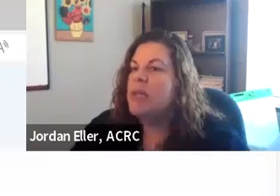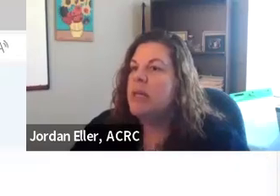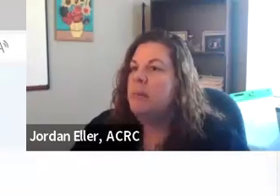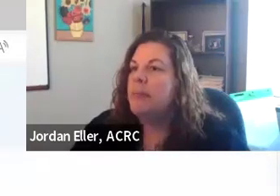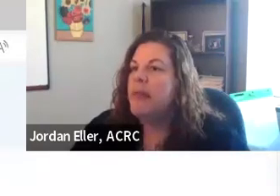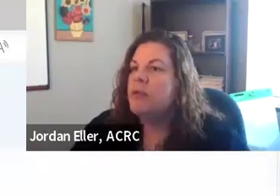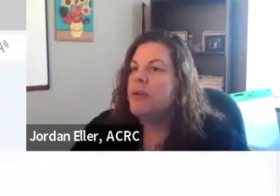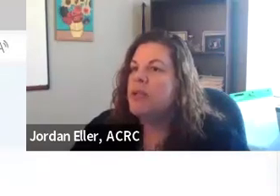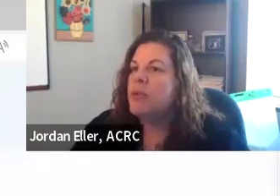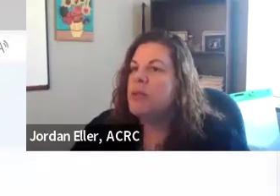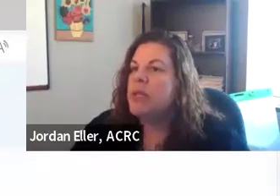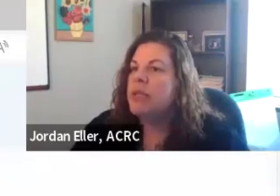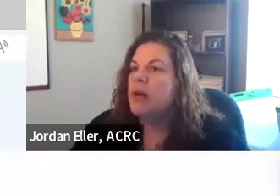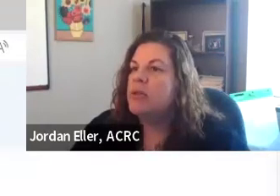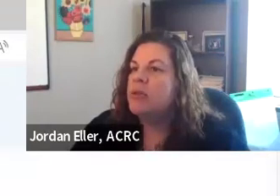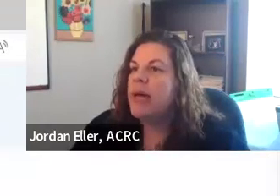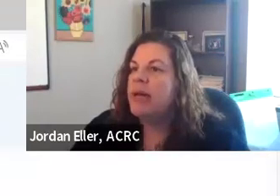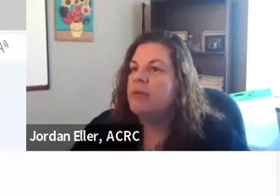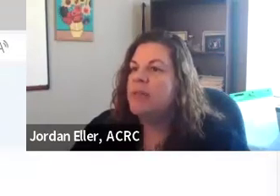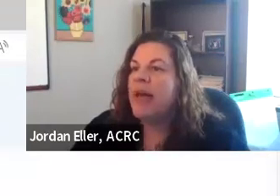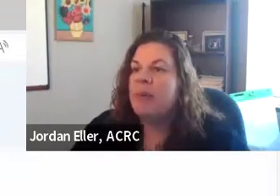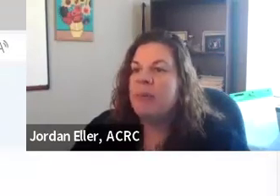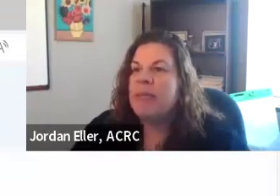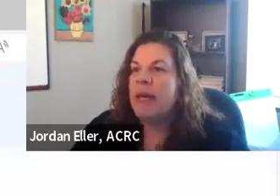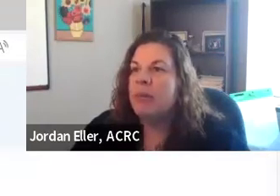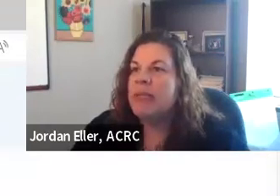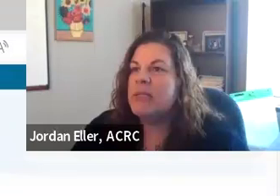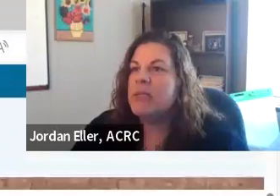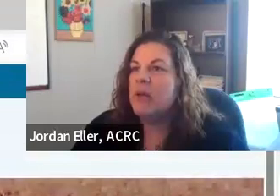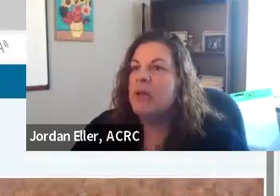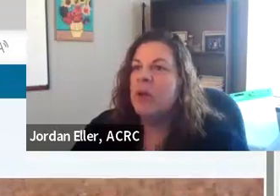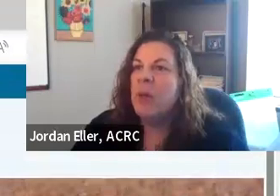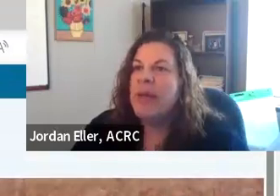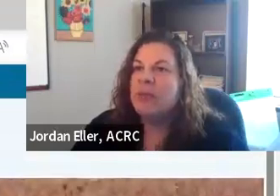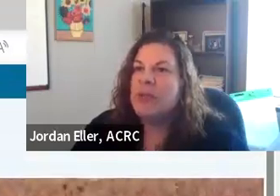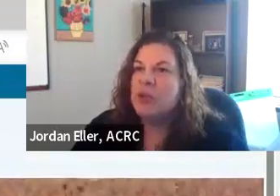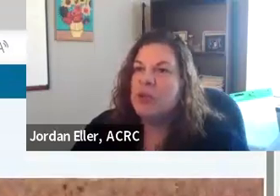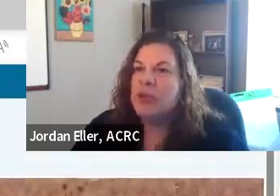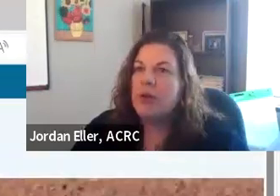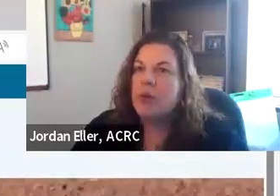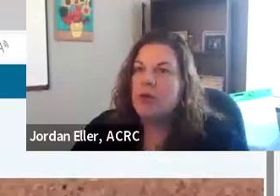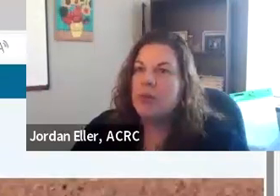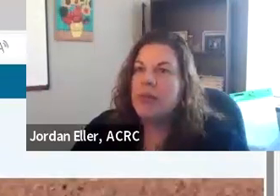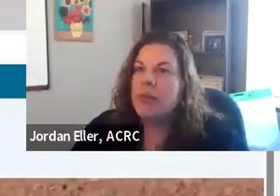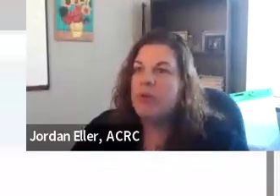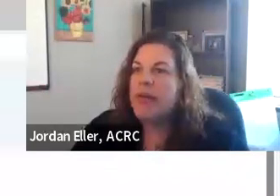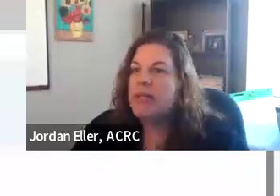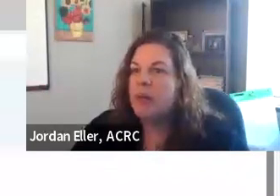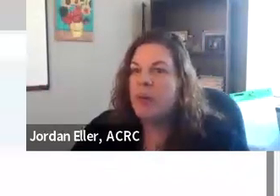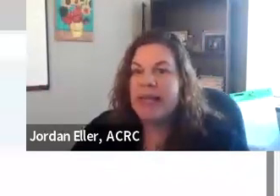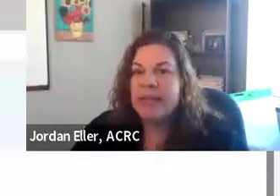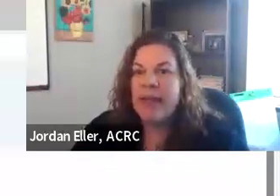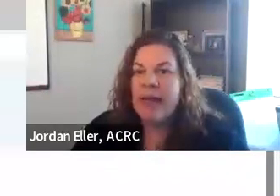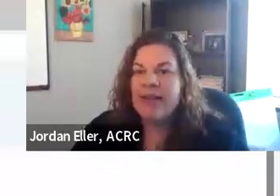can see as a resource, and then they also have some IPP templates. So we as a regional center, of course, will be keeping you